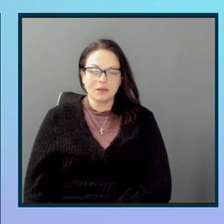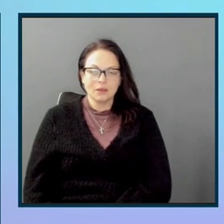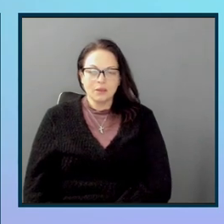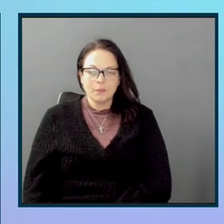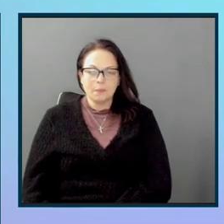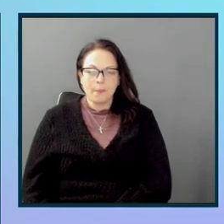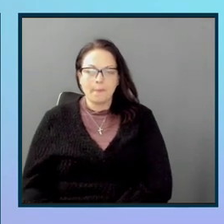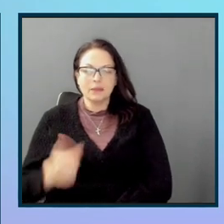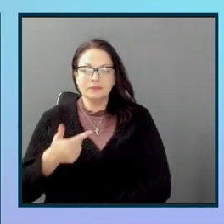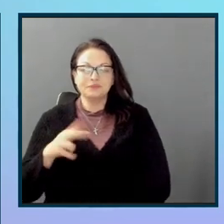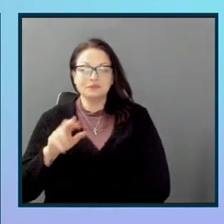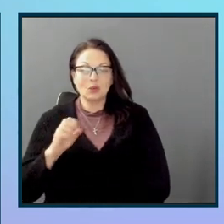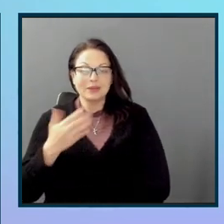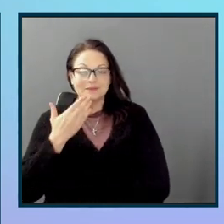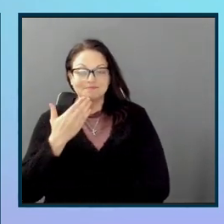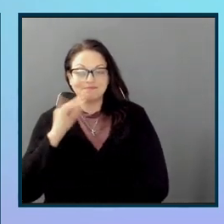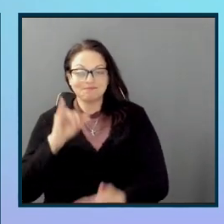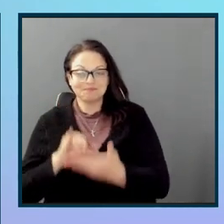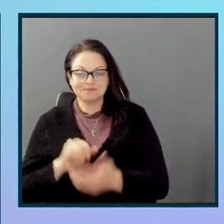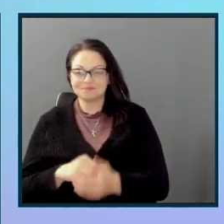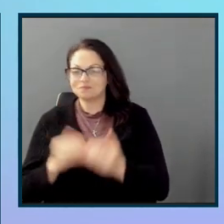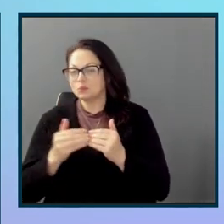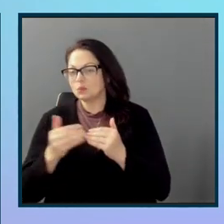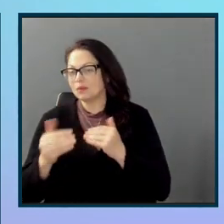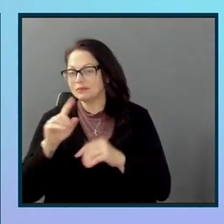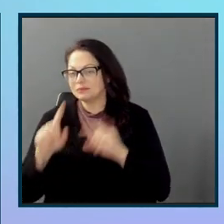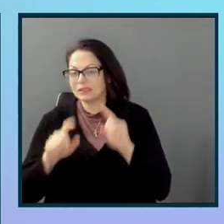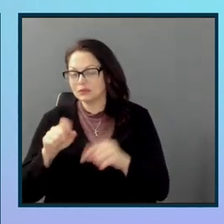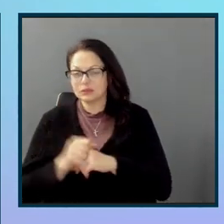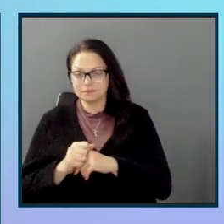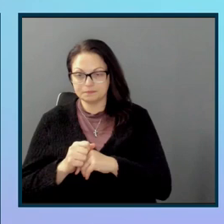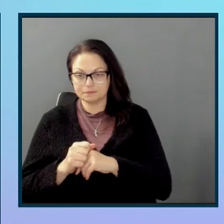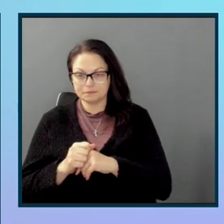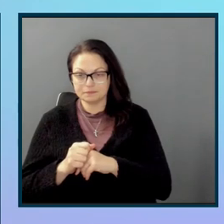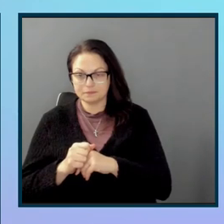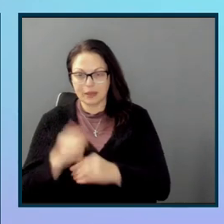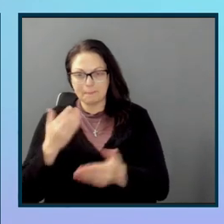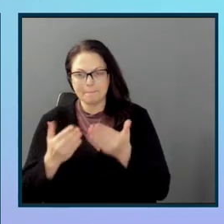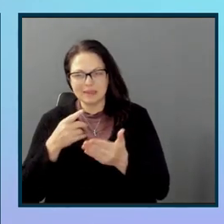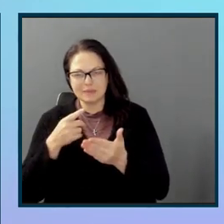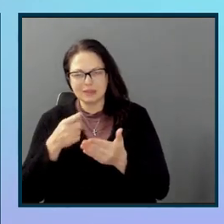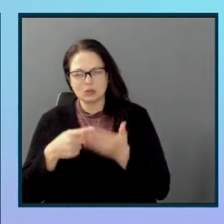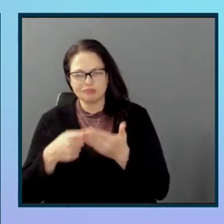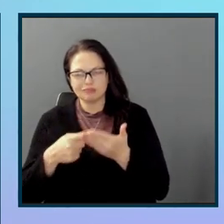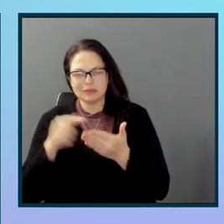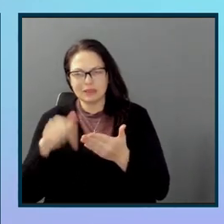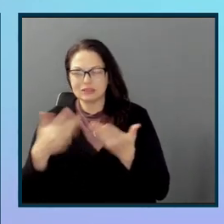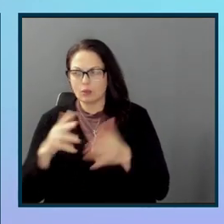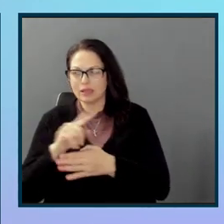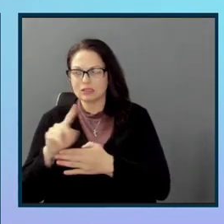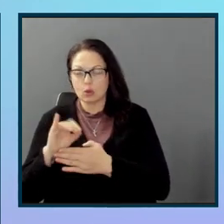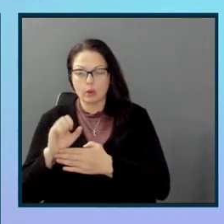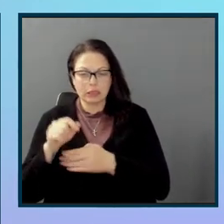Great, thank you for that. Next question, and you may have already addressed this, Zoë. Are there ways to temporarily